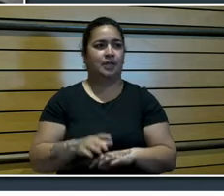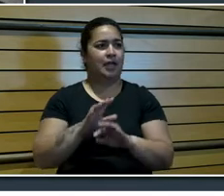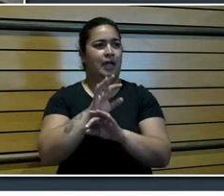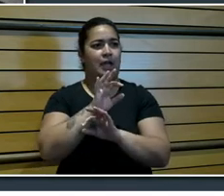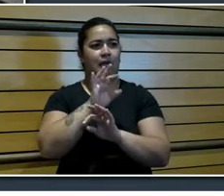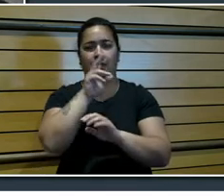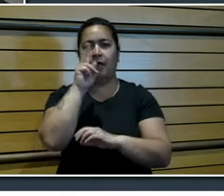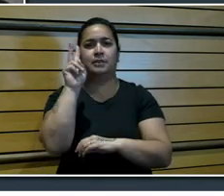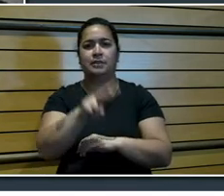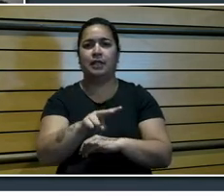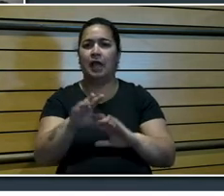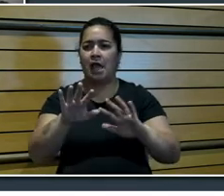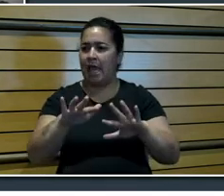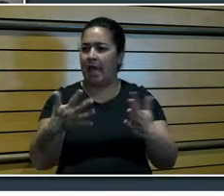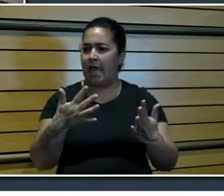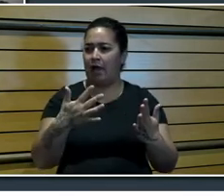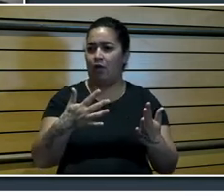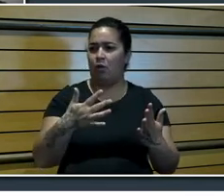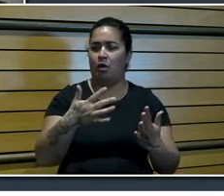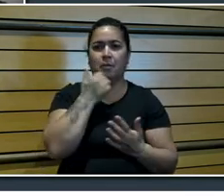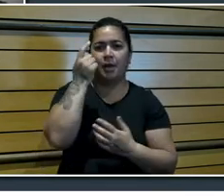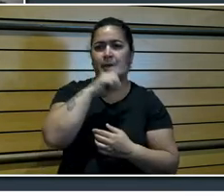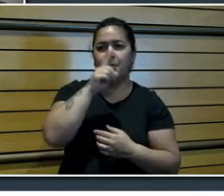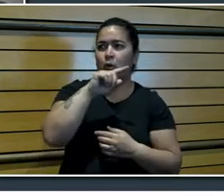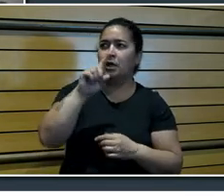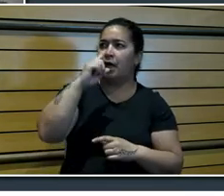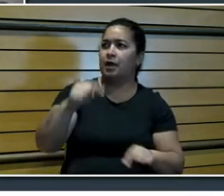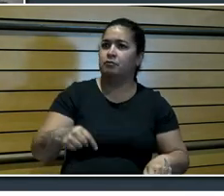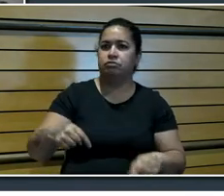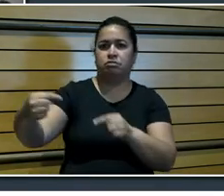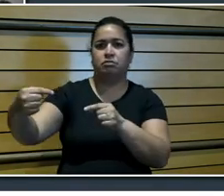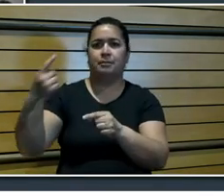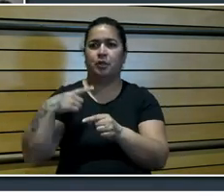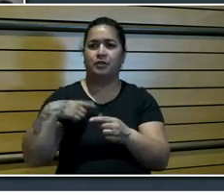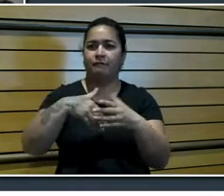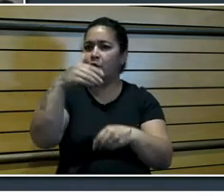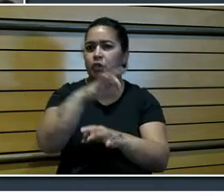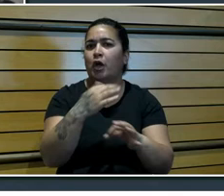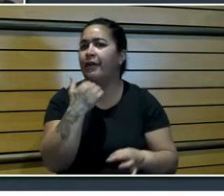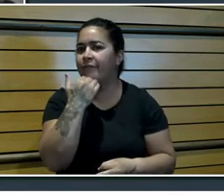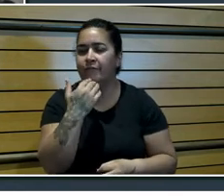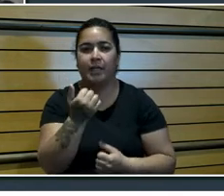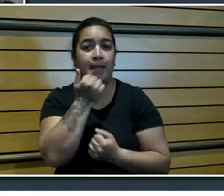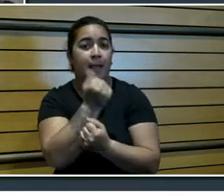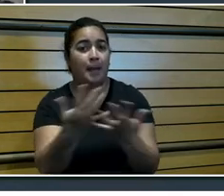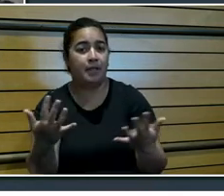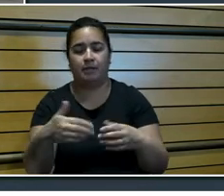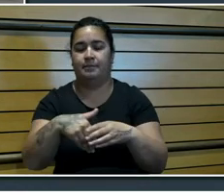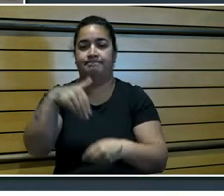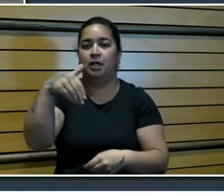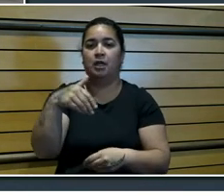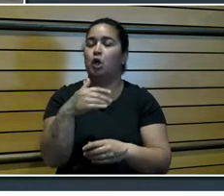could have argued against that when they didn't have the votes and the numbers. Thank you very much.